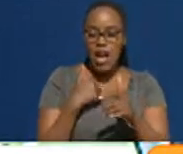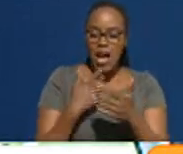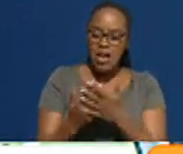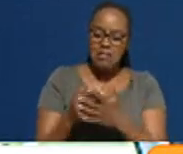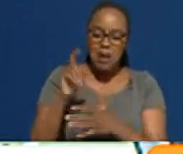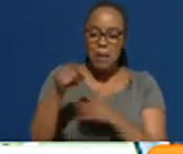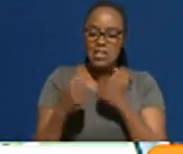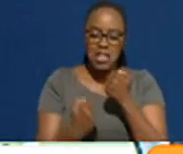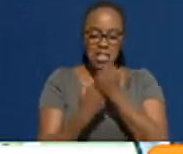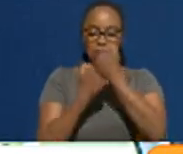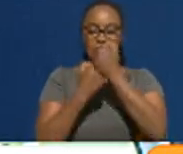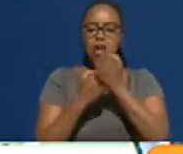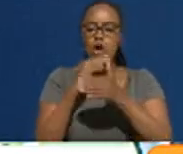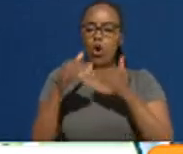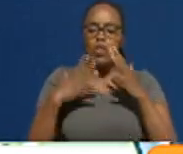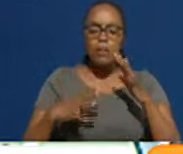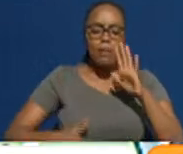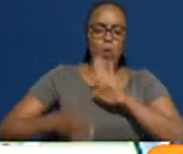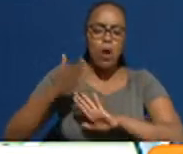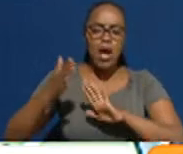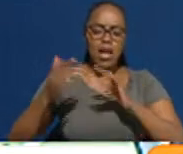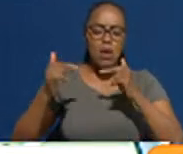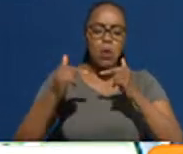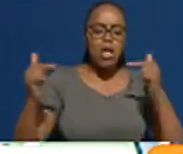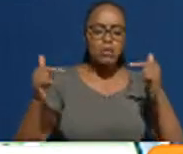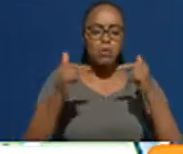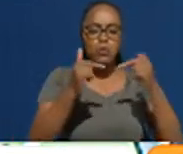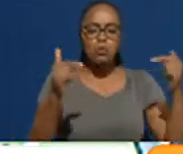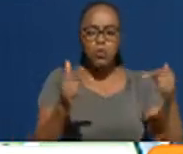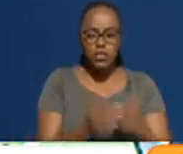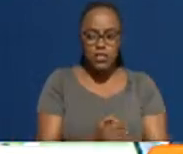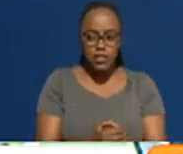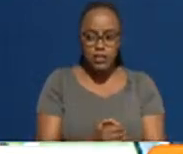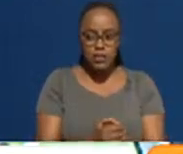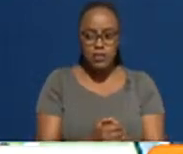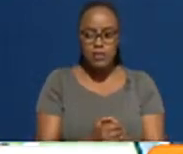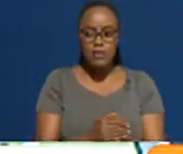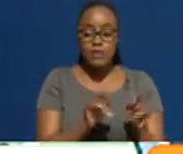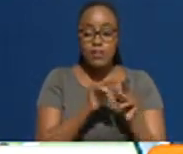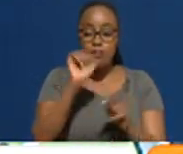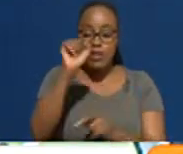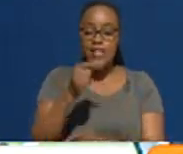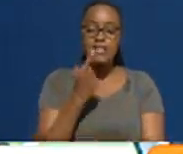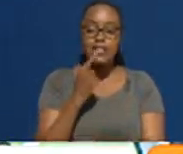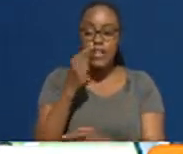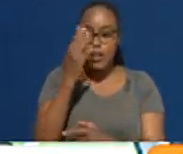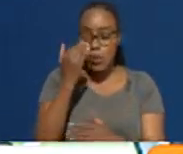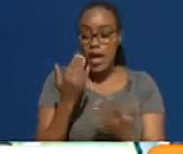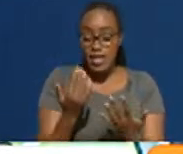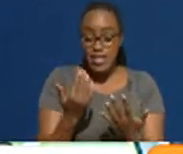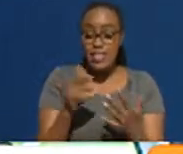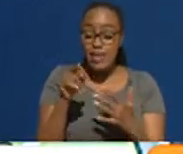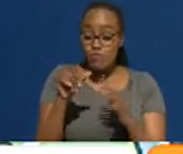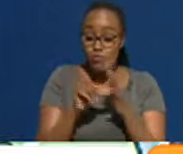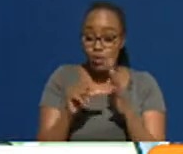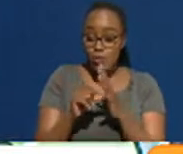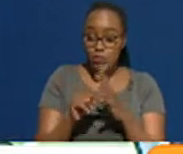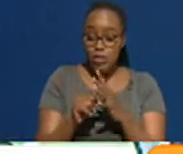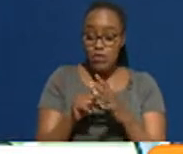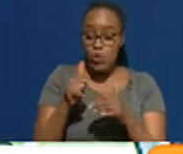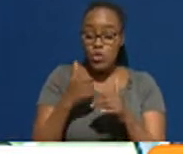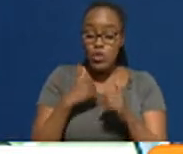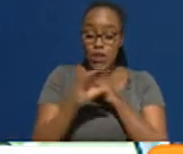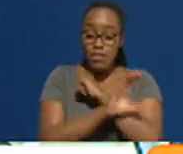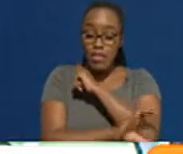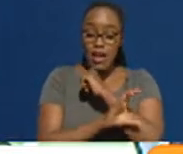cetera, et cetera. No, everybody was in a hurry. We were in a hurry. I can tell you, Waiga Maura, the problems in